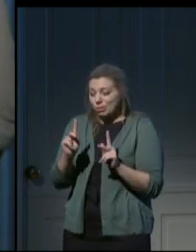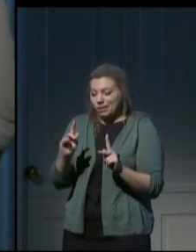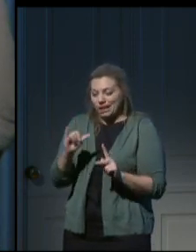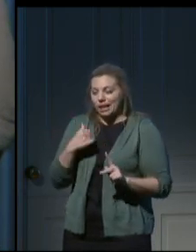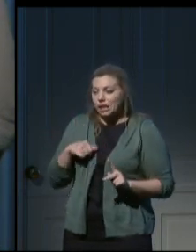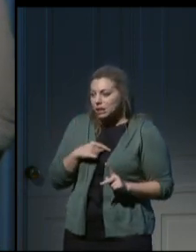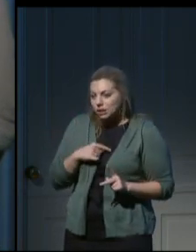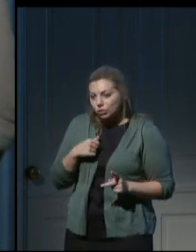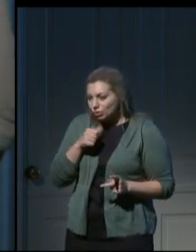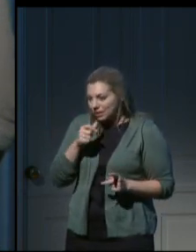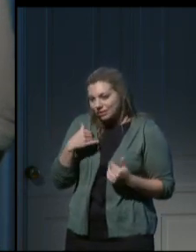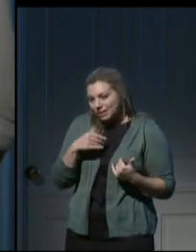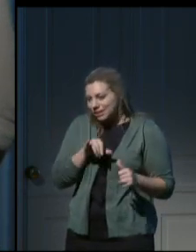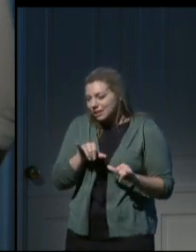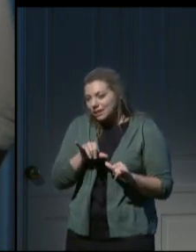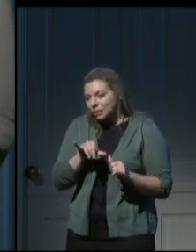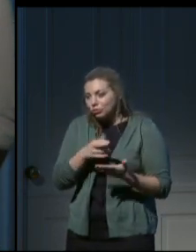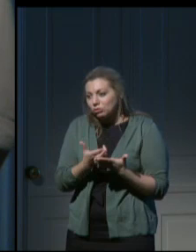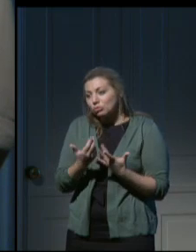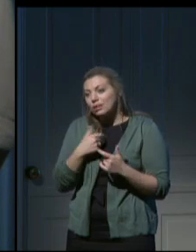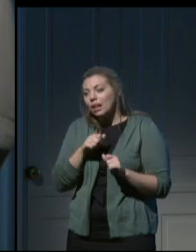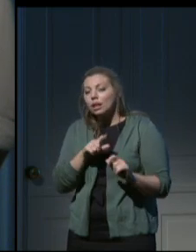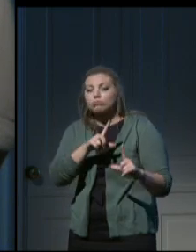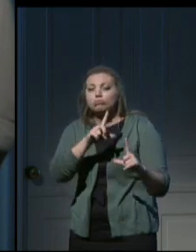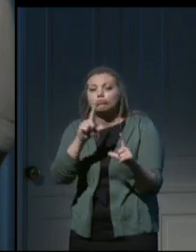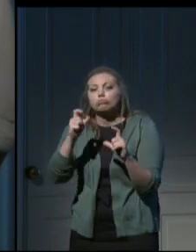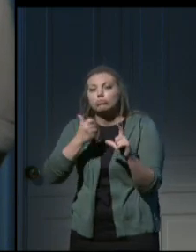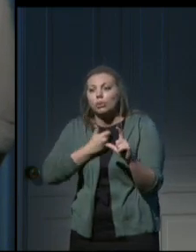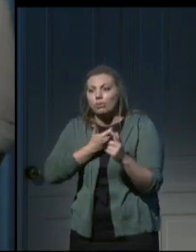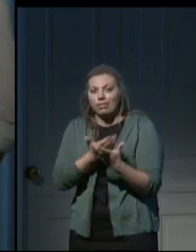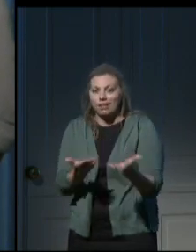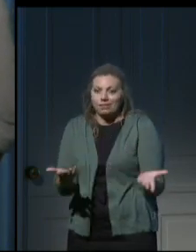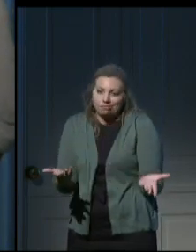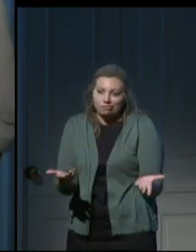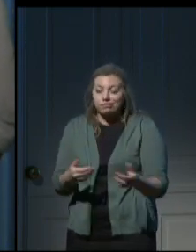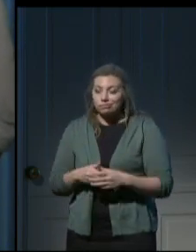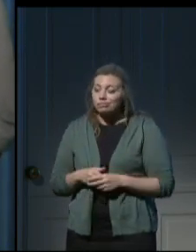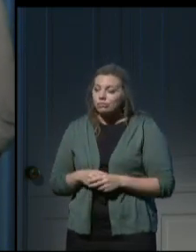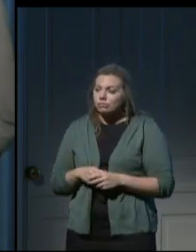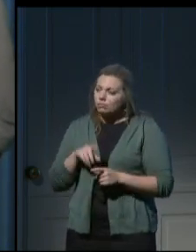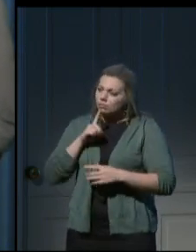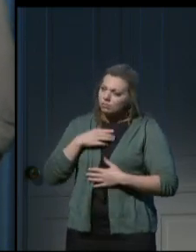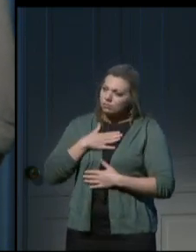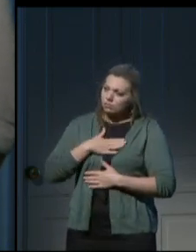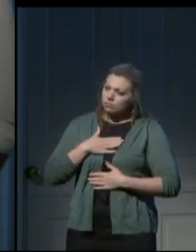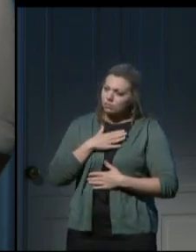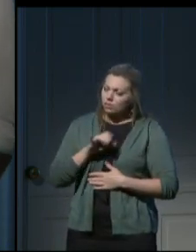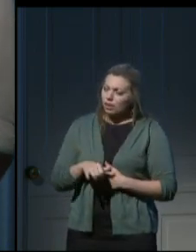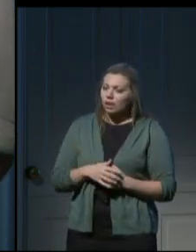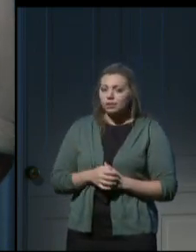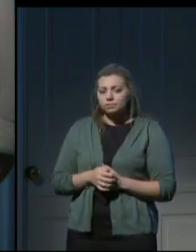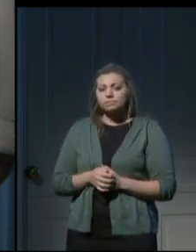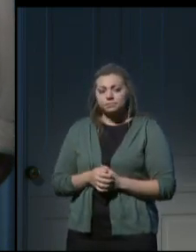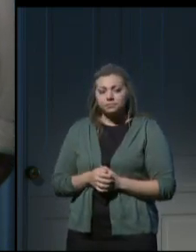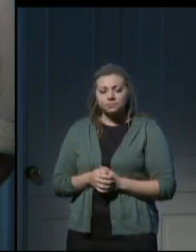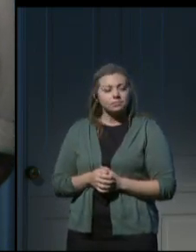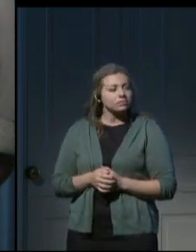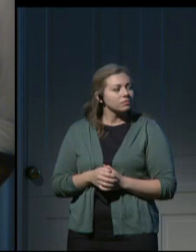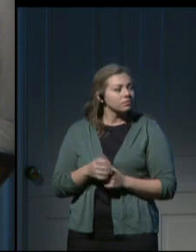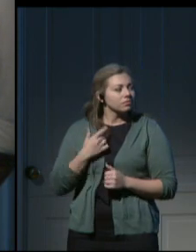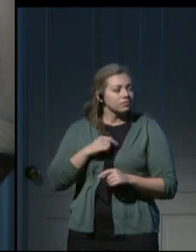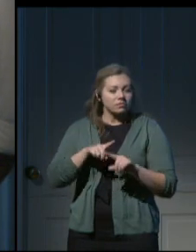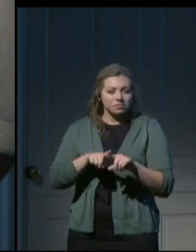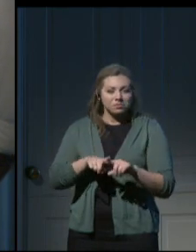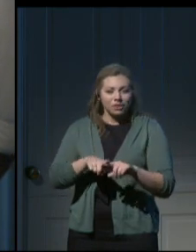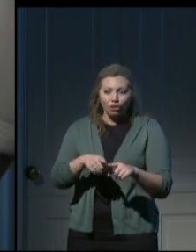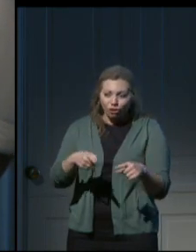same resources that we can go and shoot our own things. We really appreciate it, and we rely heavily